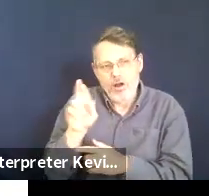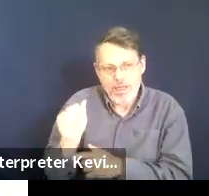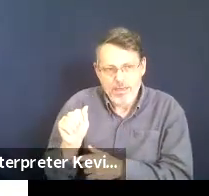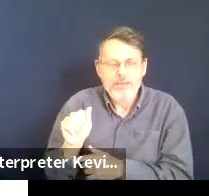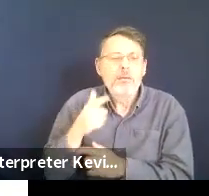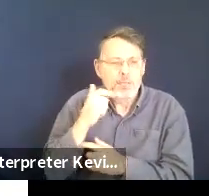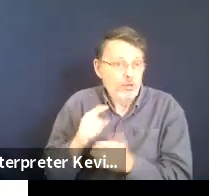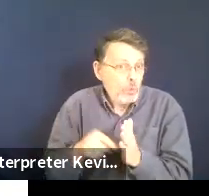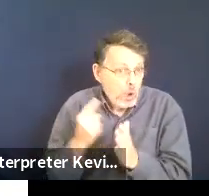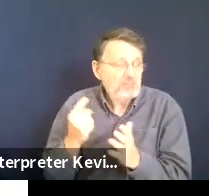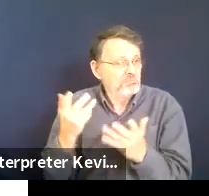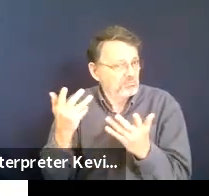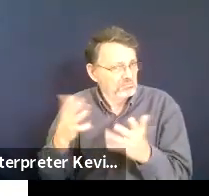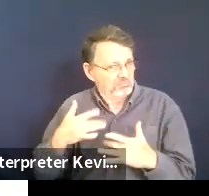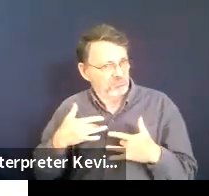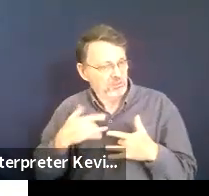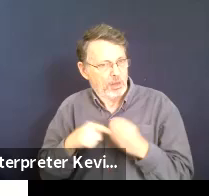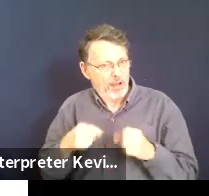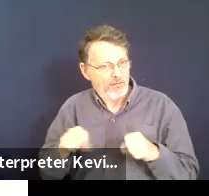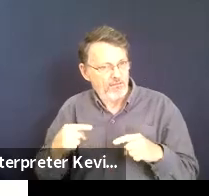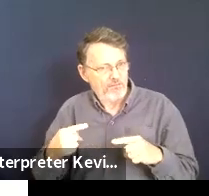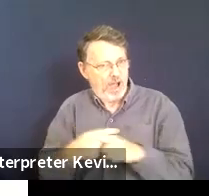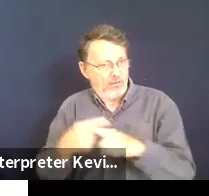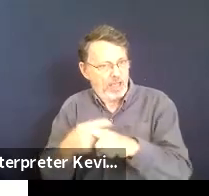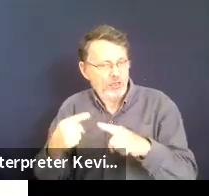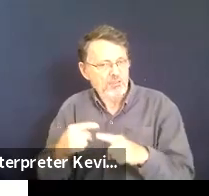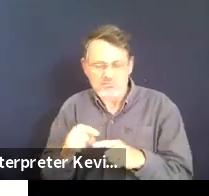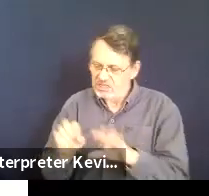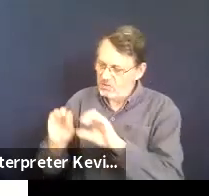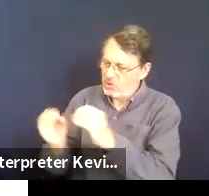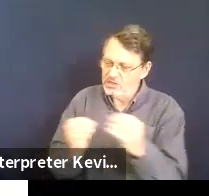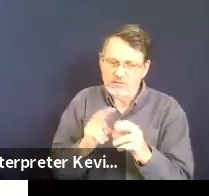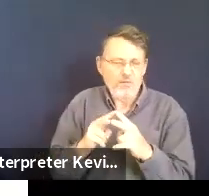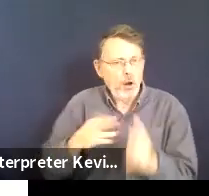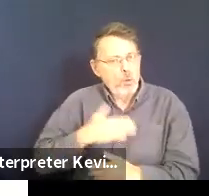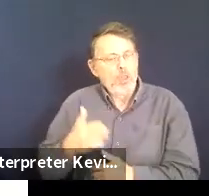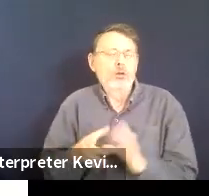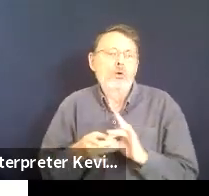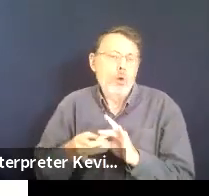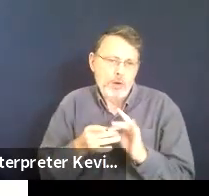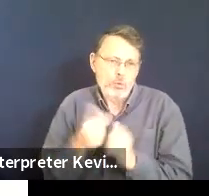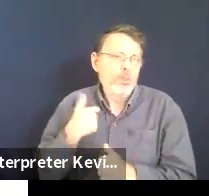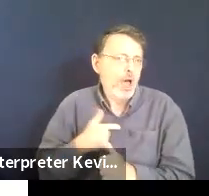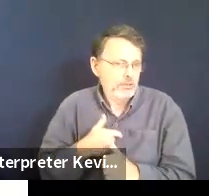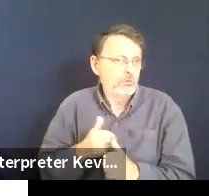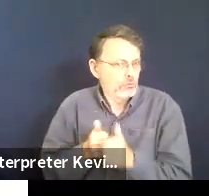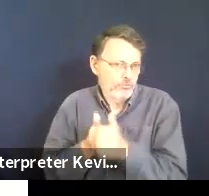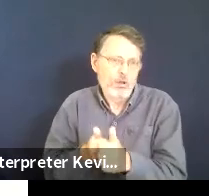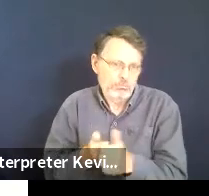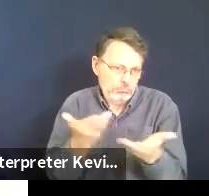because once we are concerned about violation, entities are very willing to cooperate with us to come into